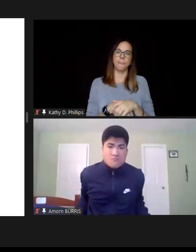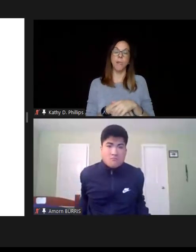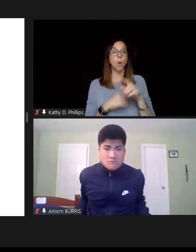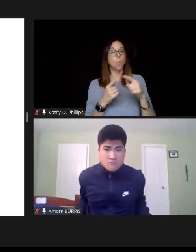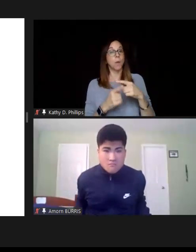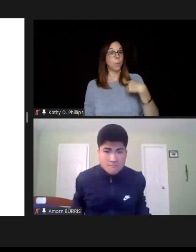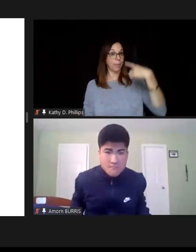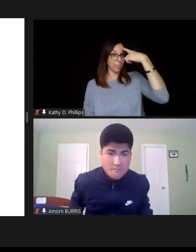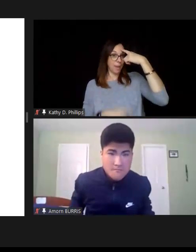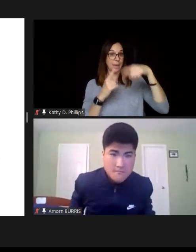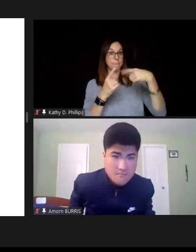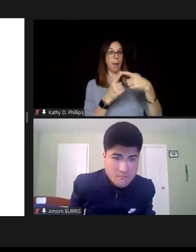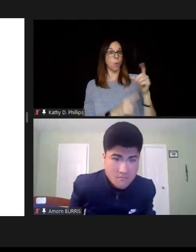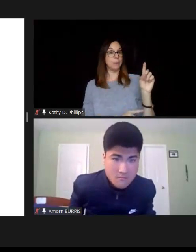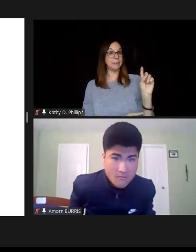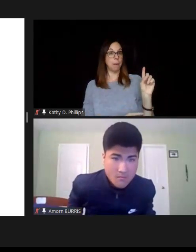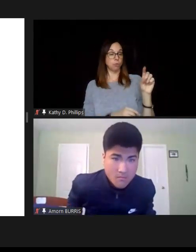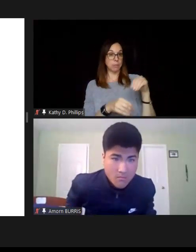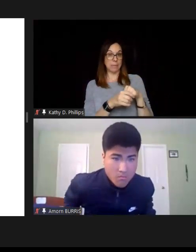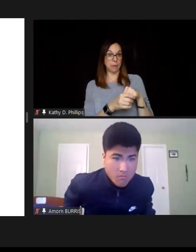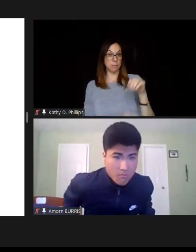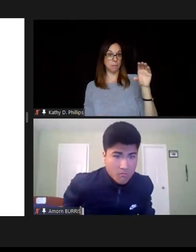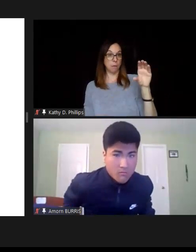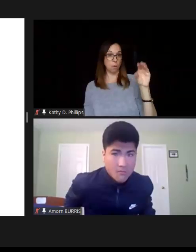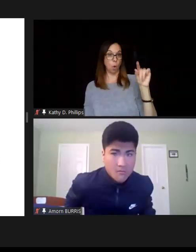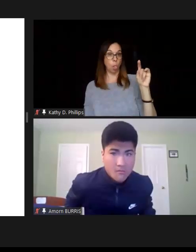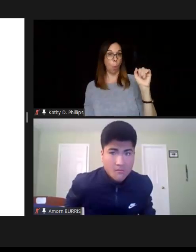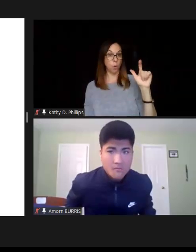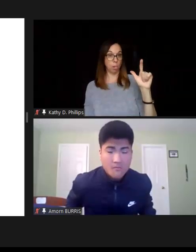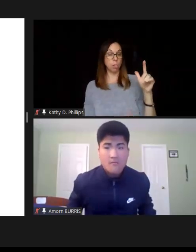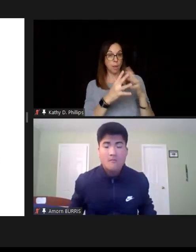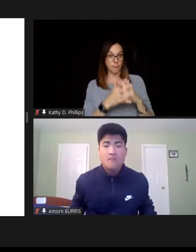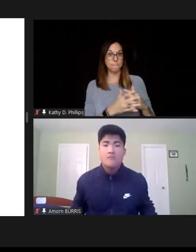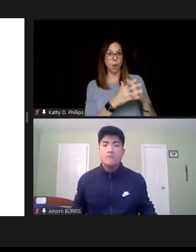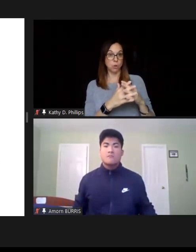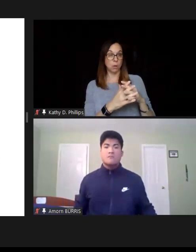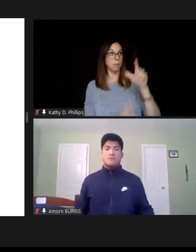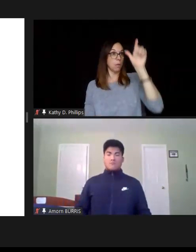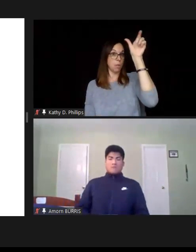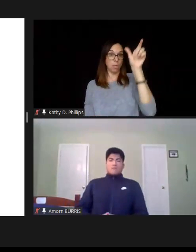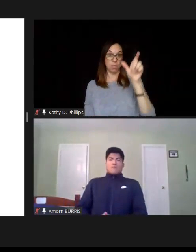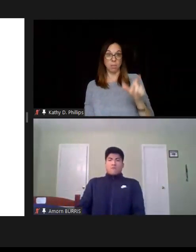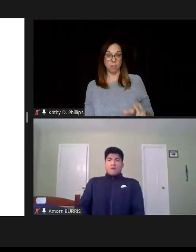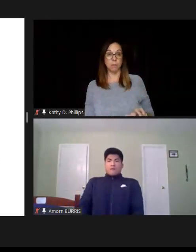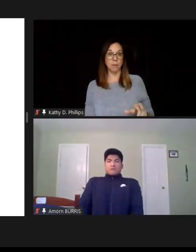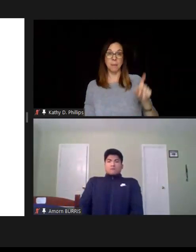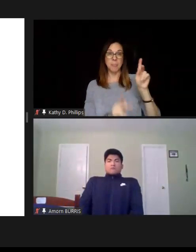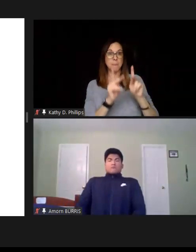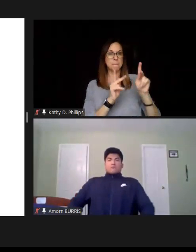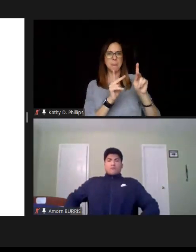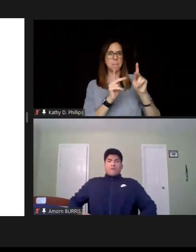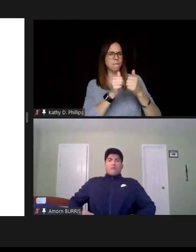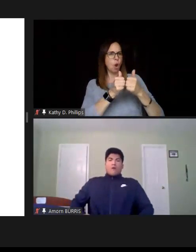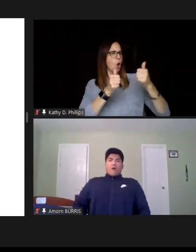When we think about democracy in colonial America, when the colonists are so far away from the king